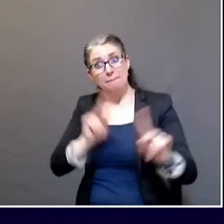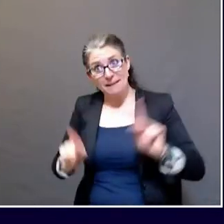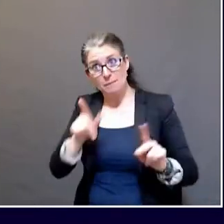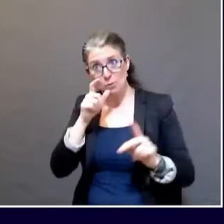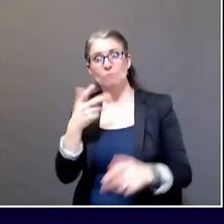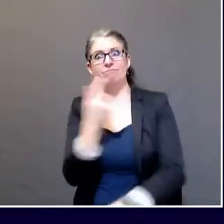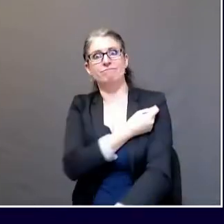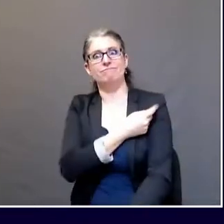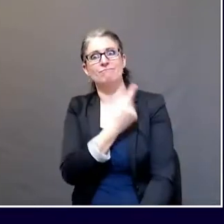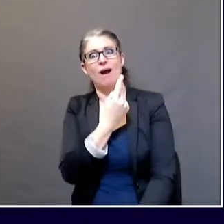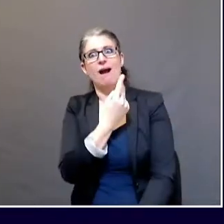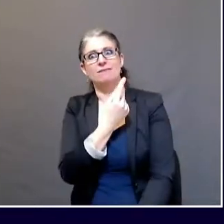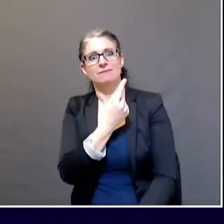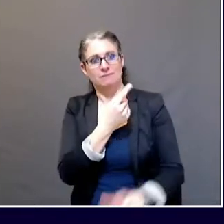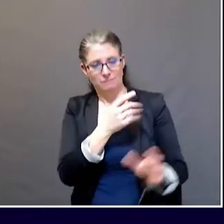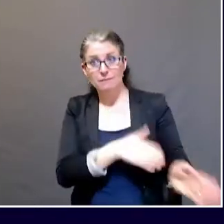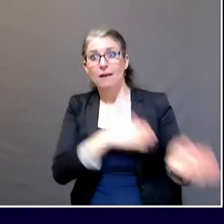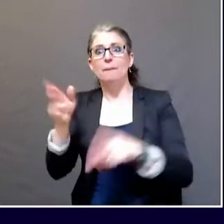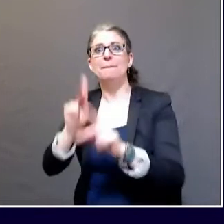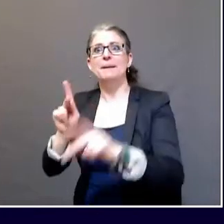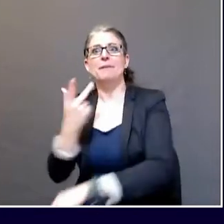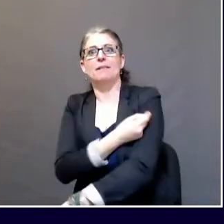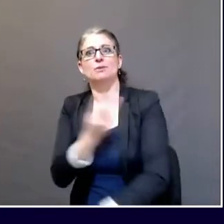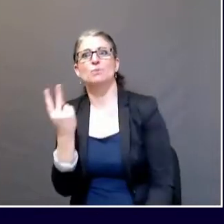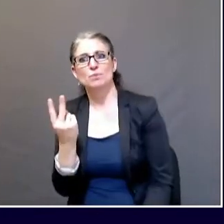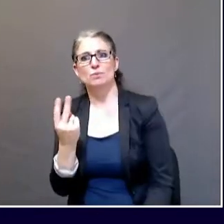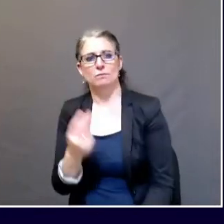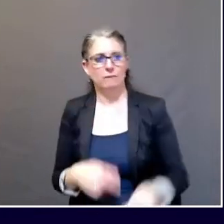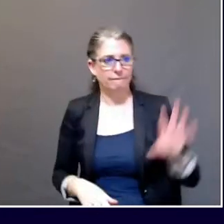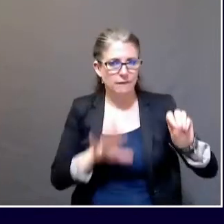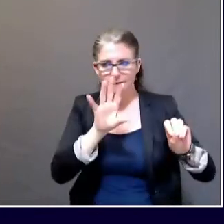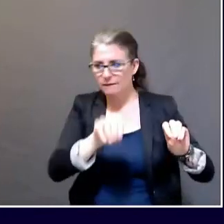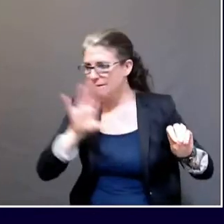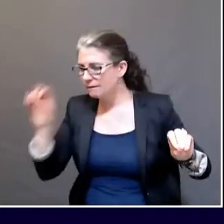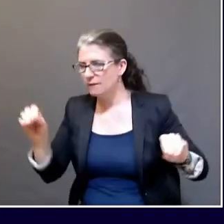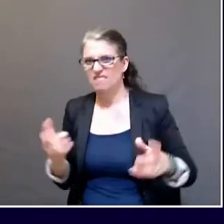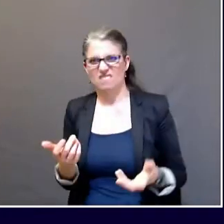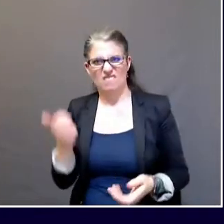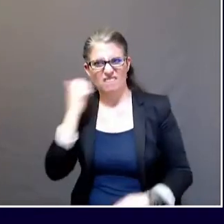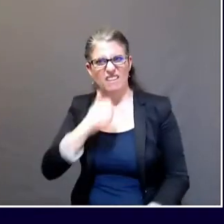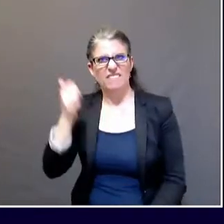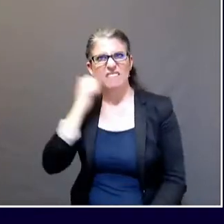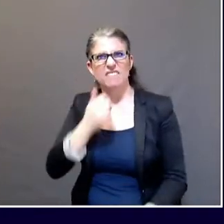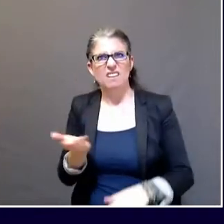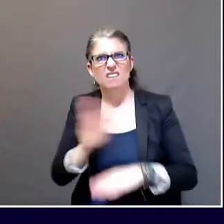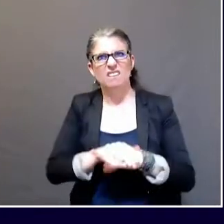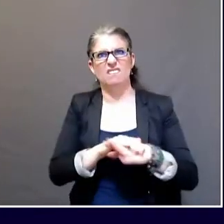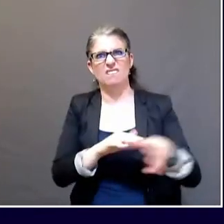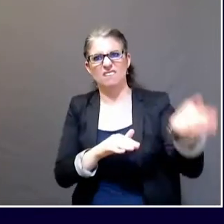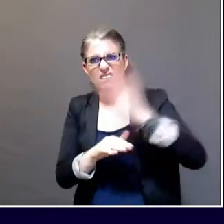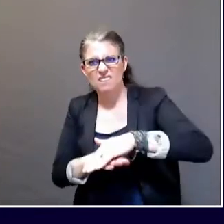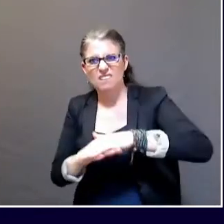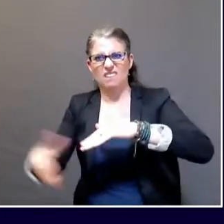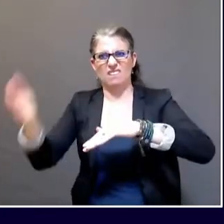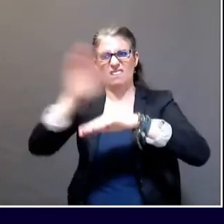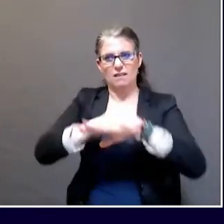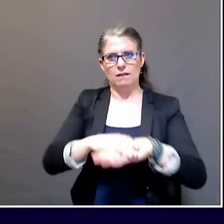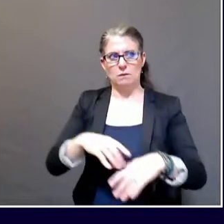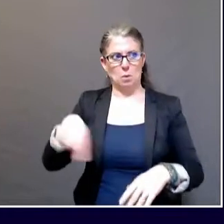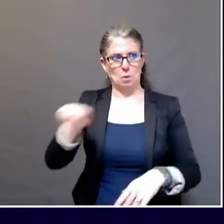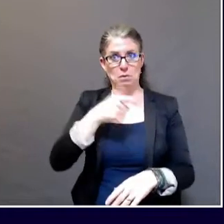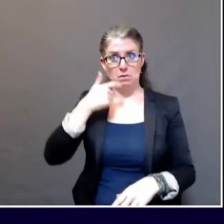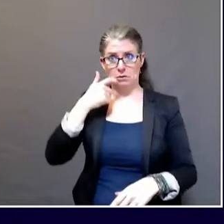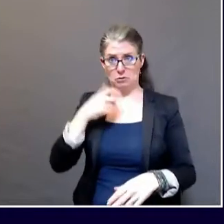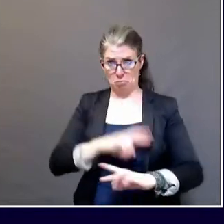viability and get replacements. That alone meant that as a result, certain folks who may have been scheduled for a vaccination with one of